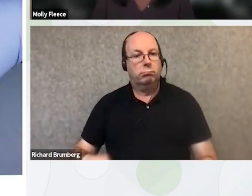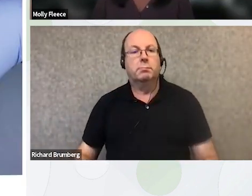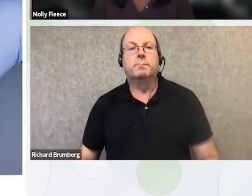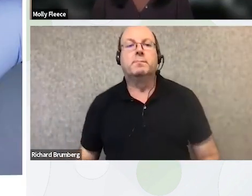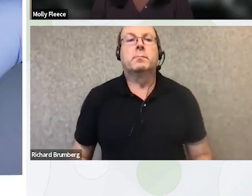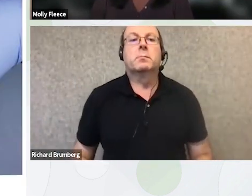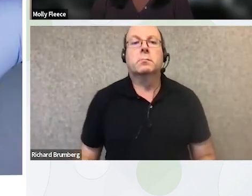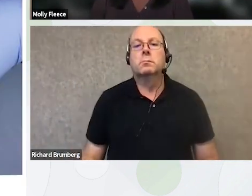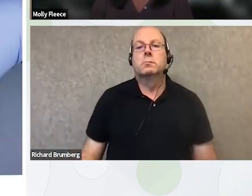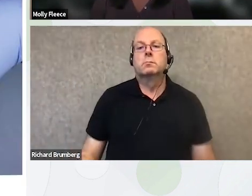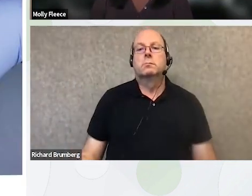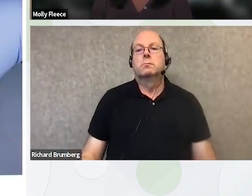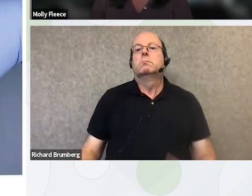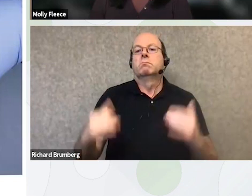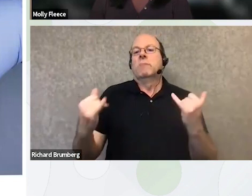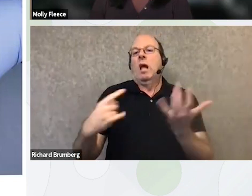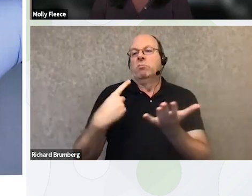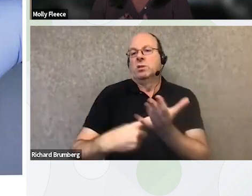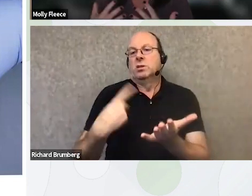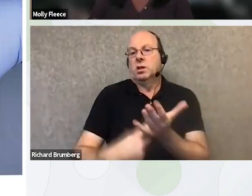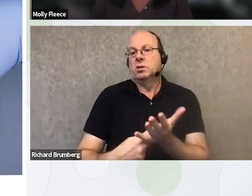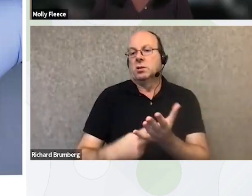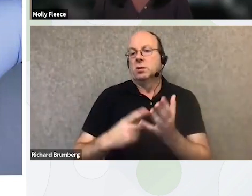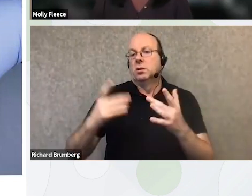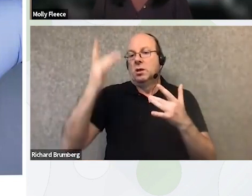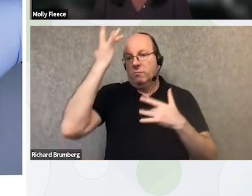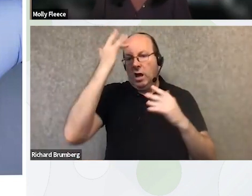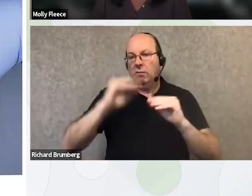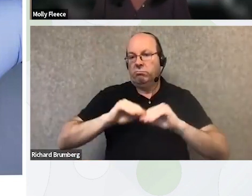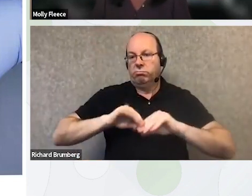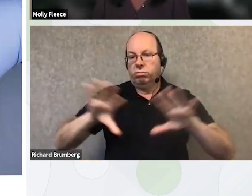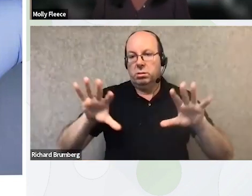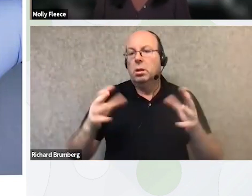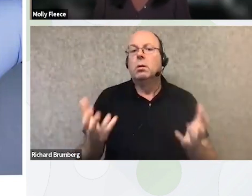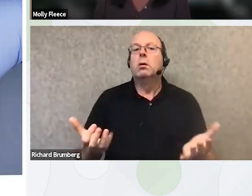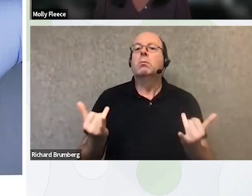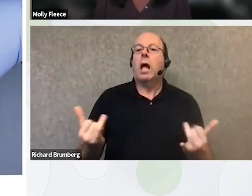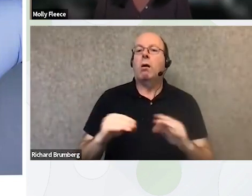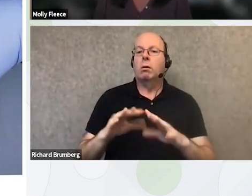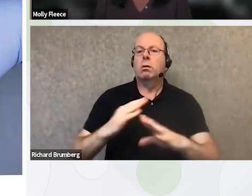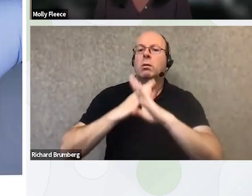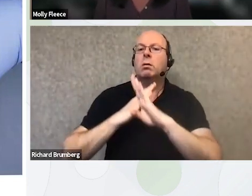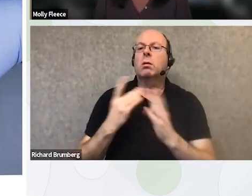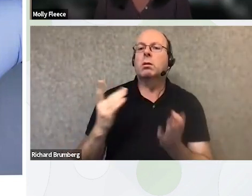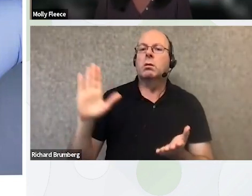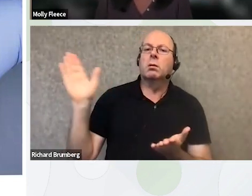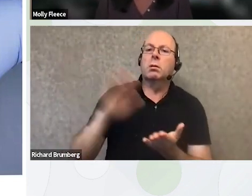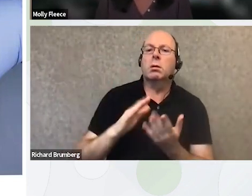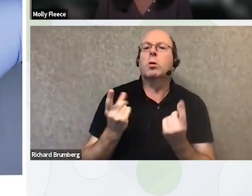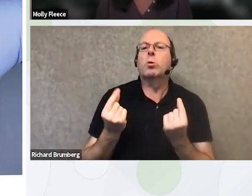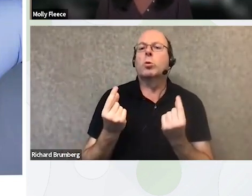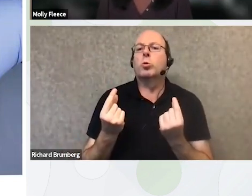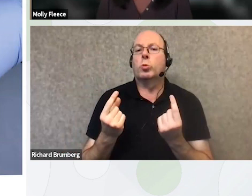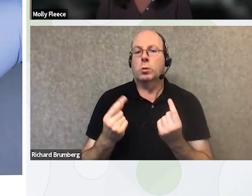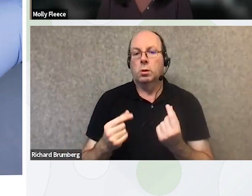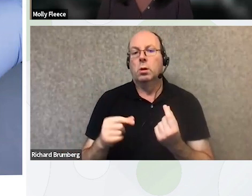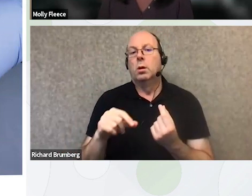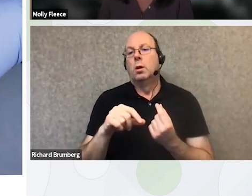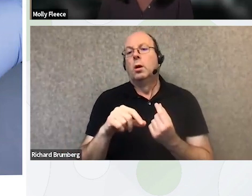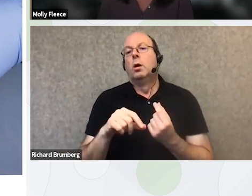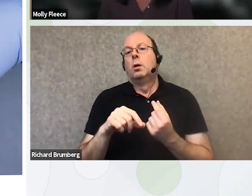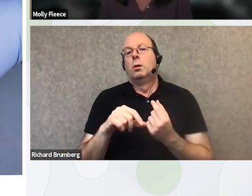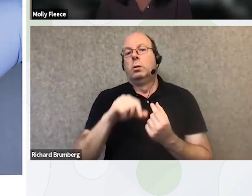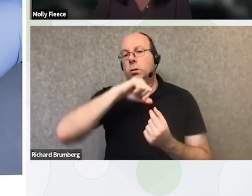So now that we've reviewed how these respiratory viruses are transmitted, so how do we reduce that transmission? So transmission-based precautions